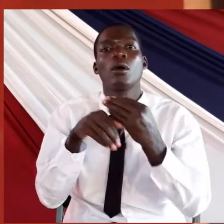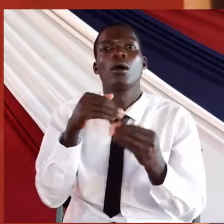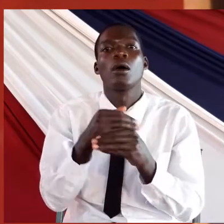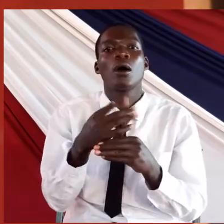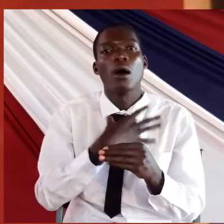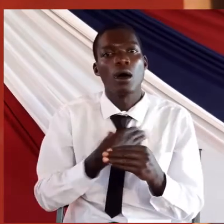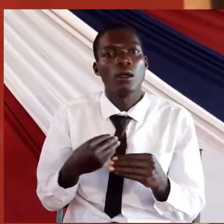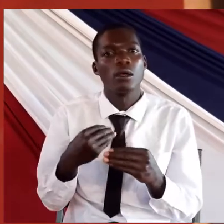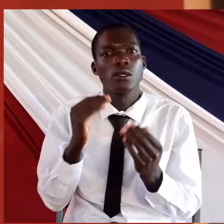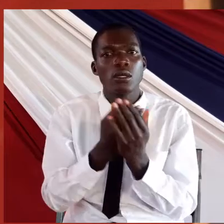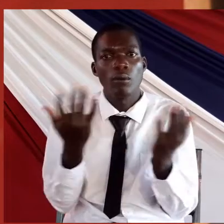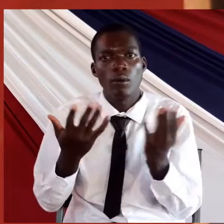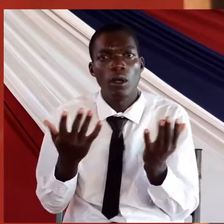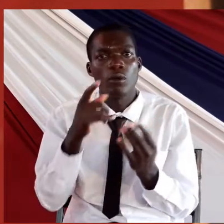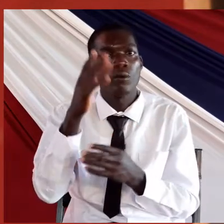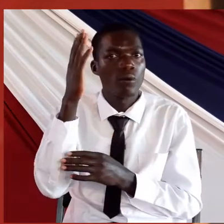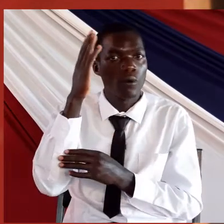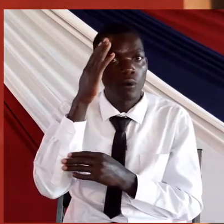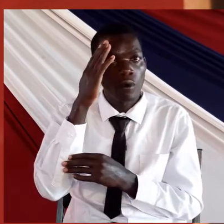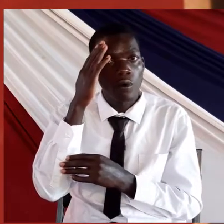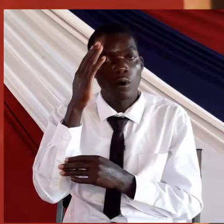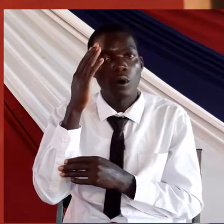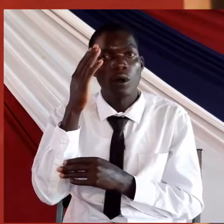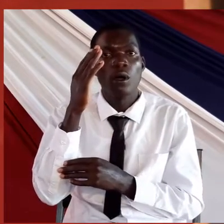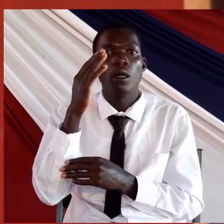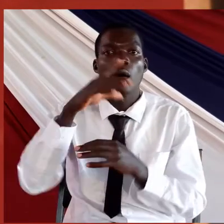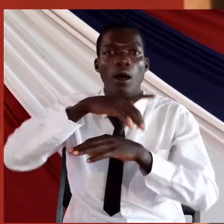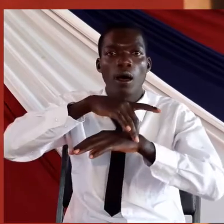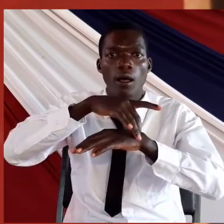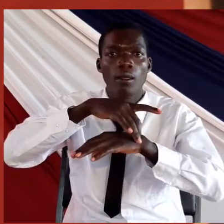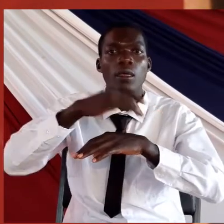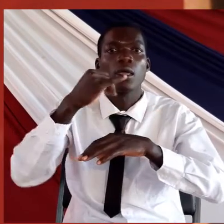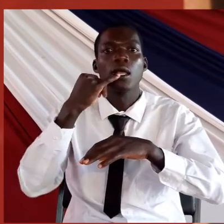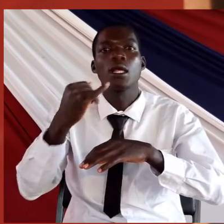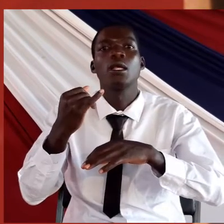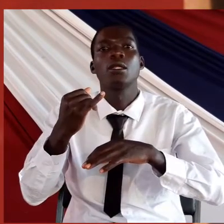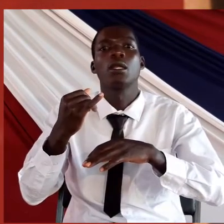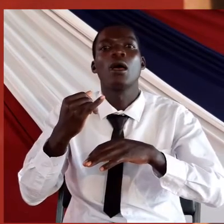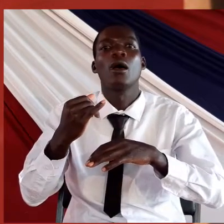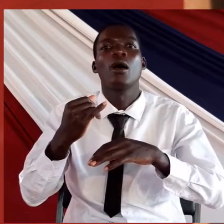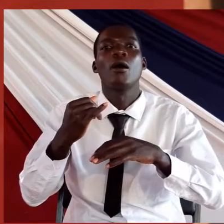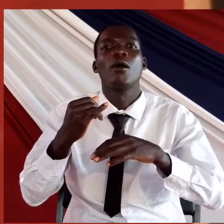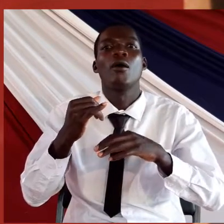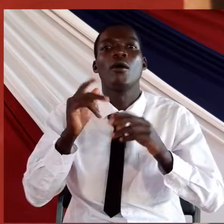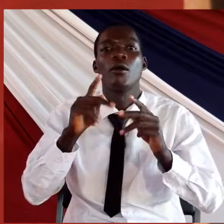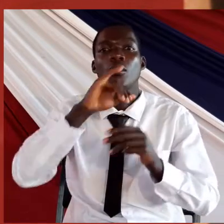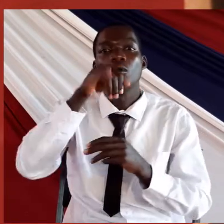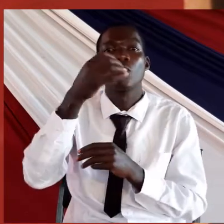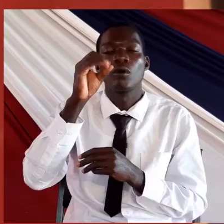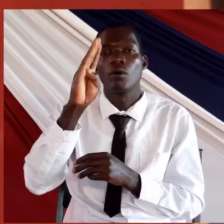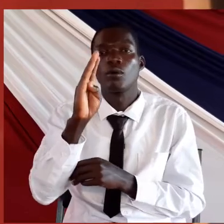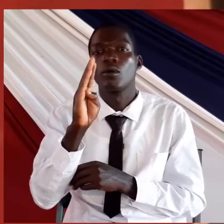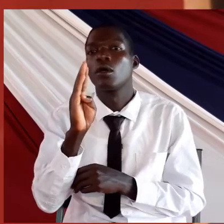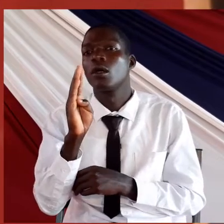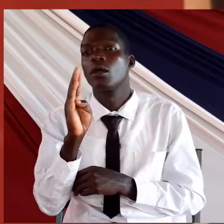And elsewhere, we would also learn that the earth is spherical. That is reading Job 26,